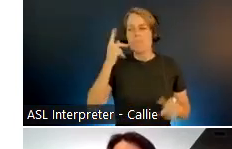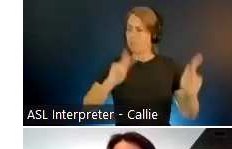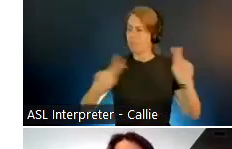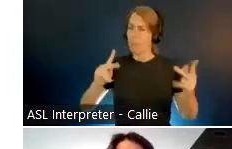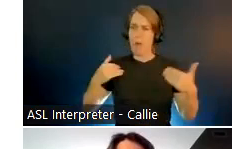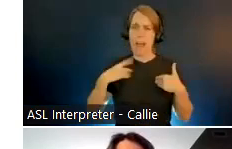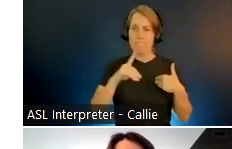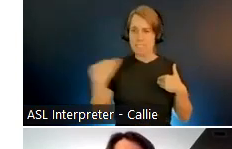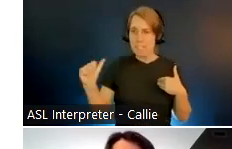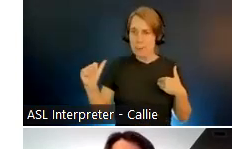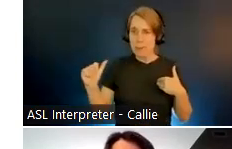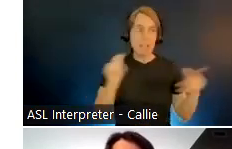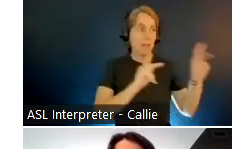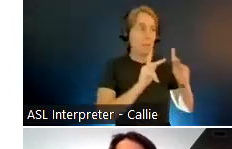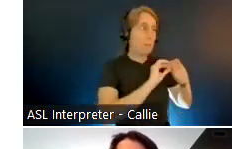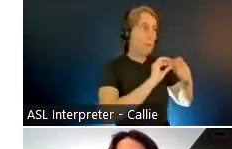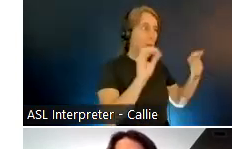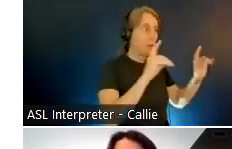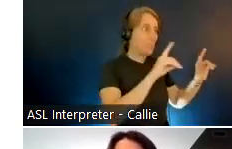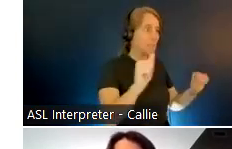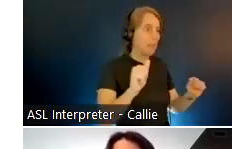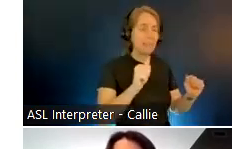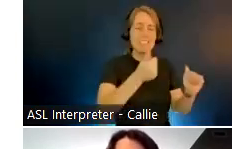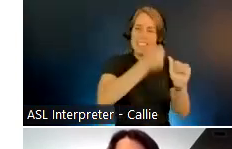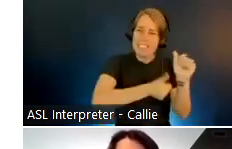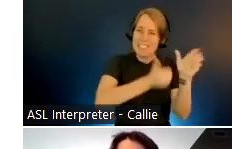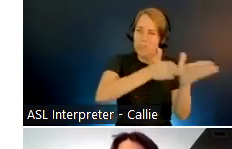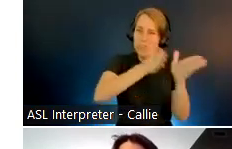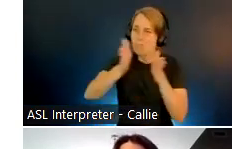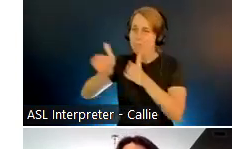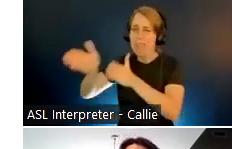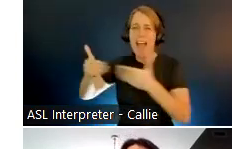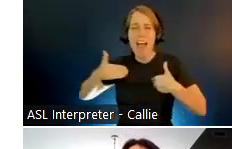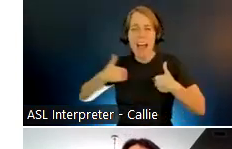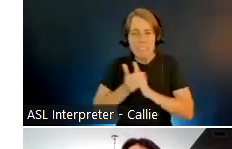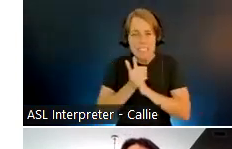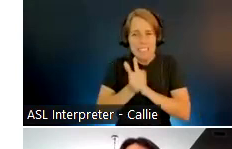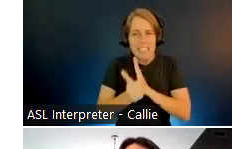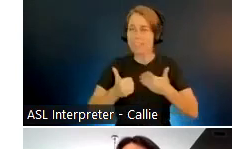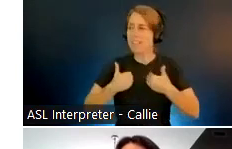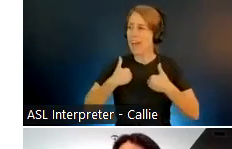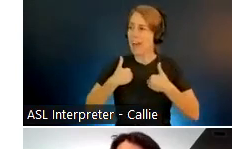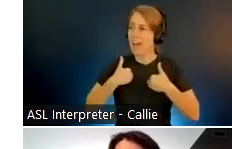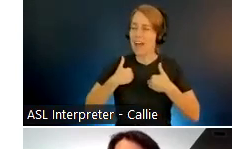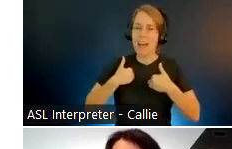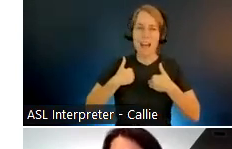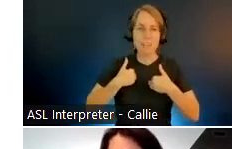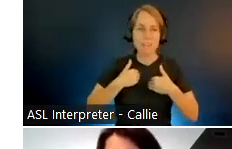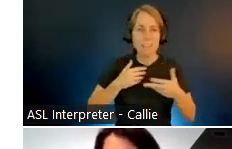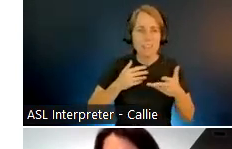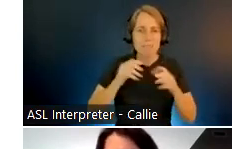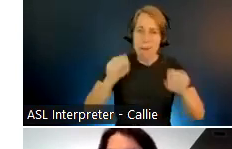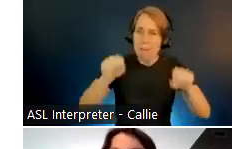of skills, talents, and abilities, and explore those first to determine the best job fit and consider accommodations you may need based